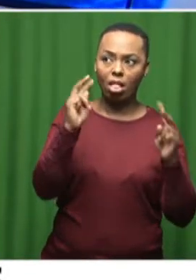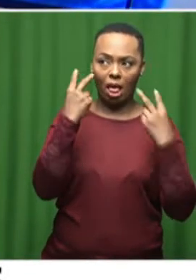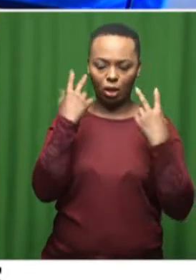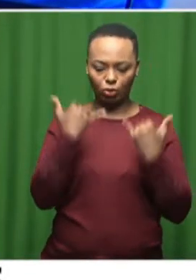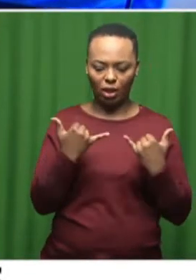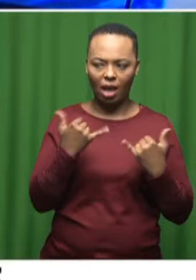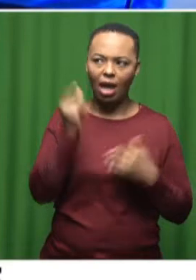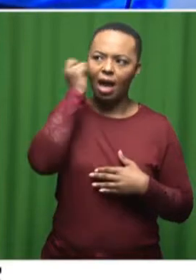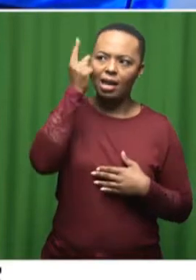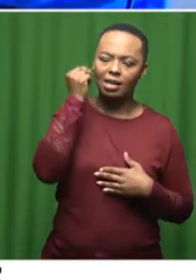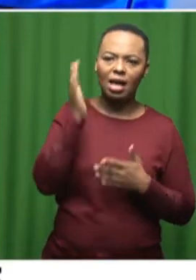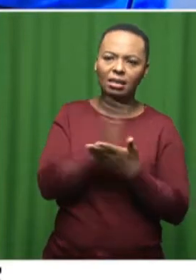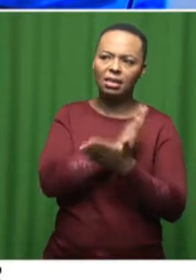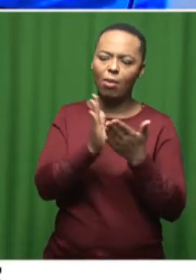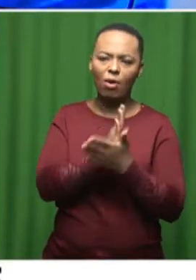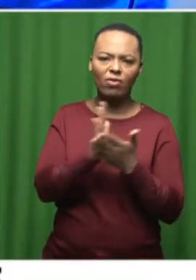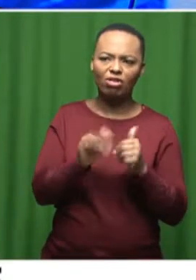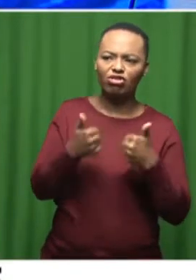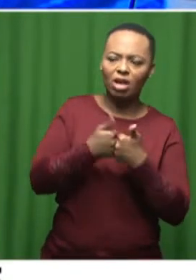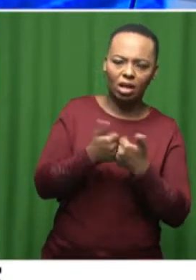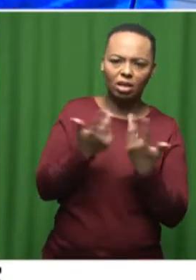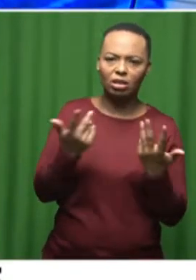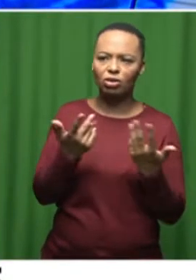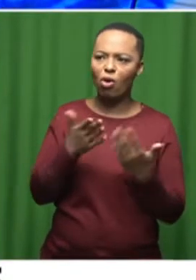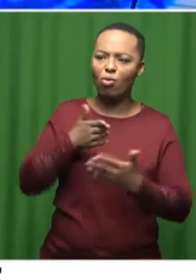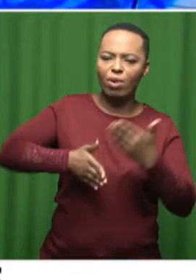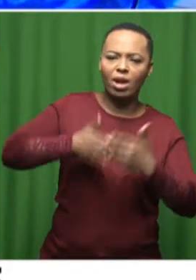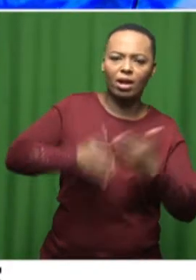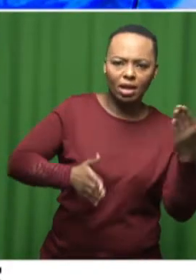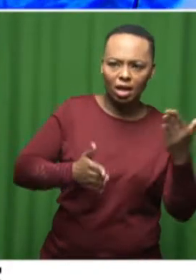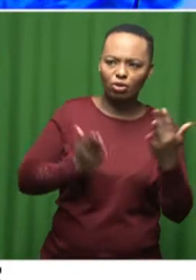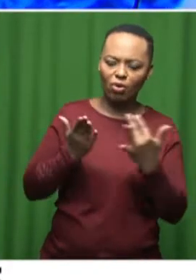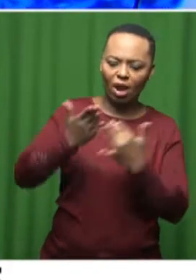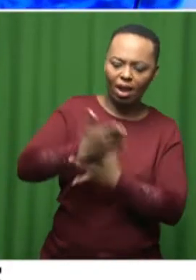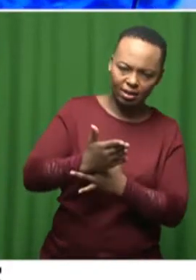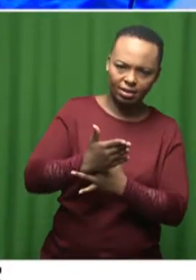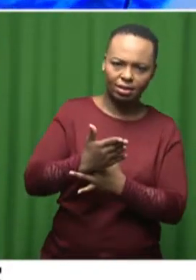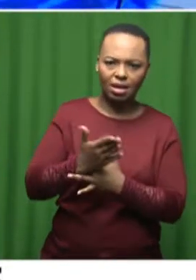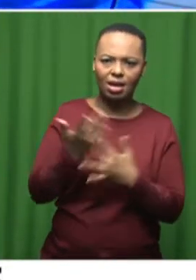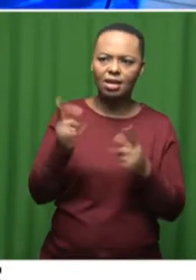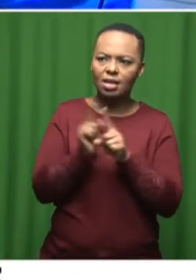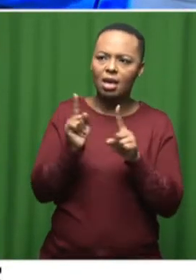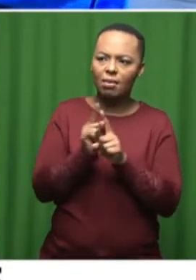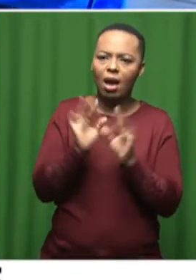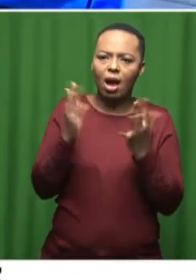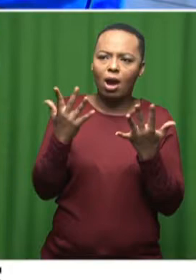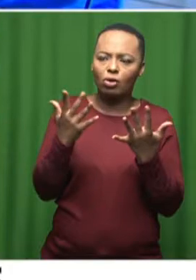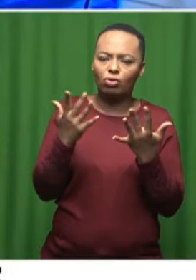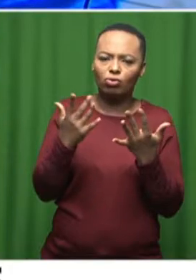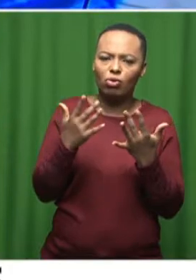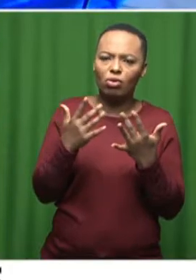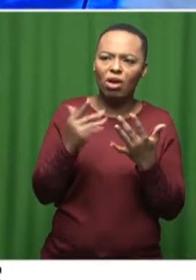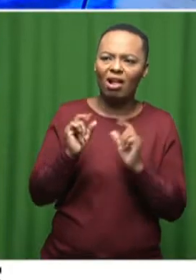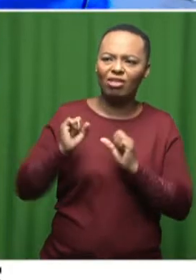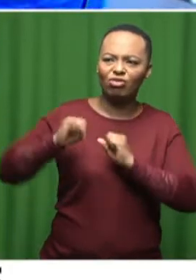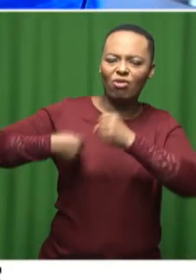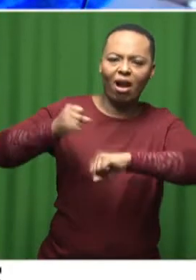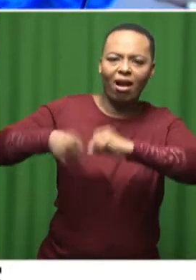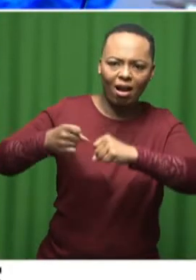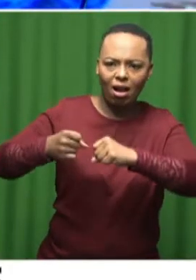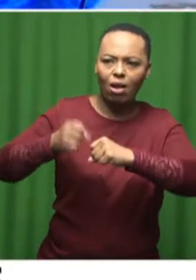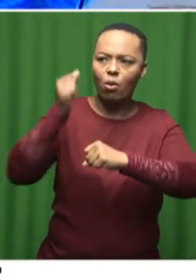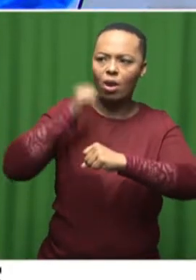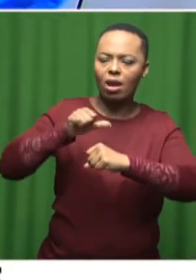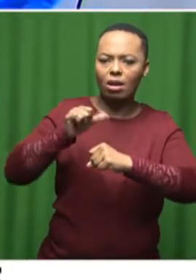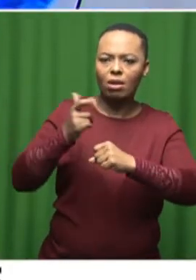of some of the barriers to entry and also accessibility that they have to grapple with? Very